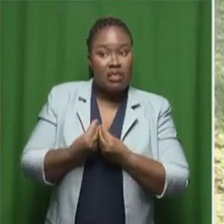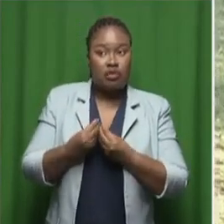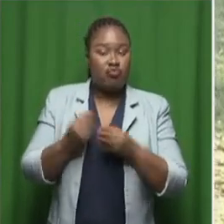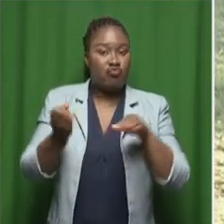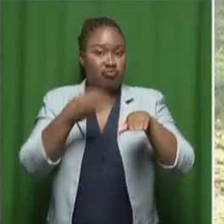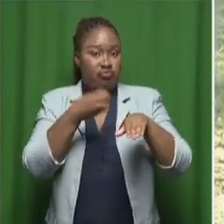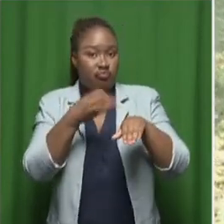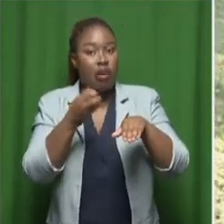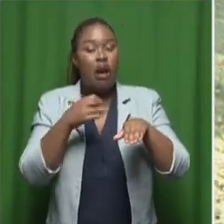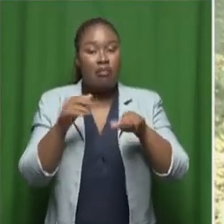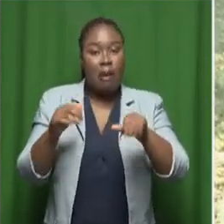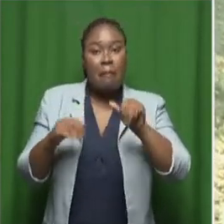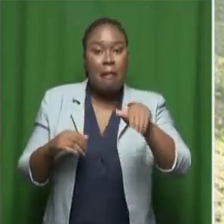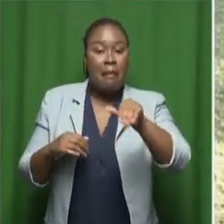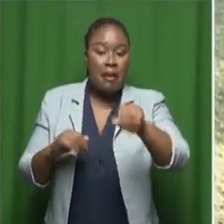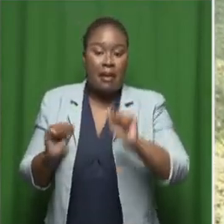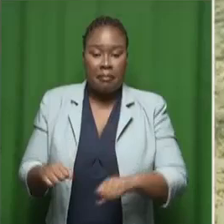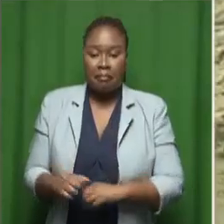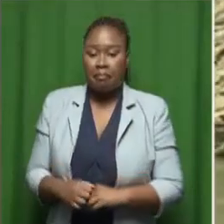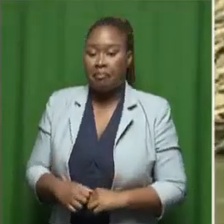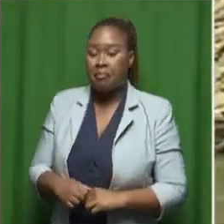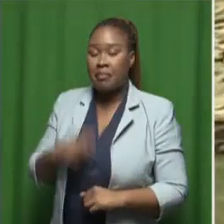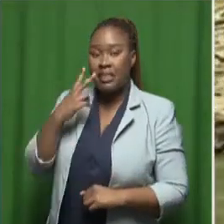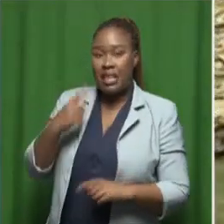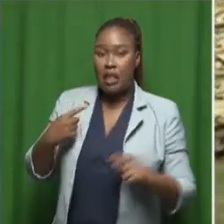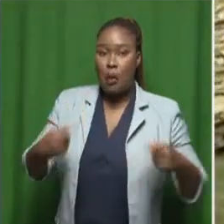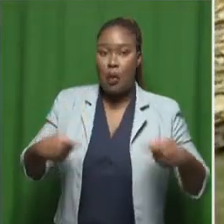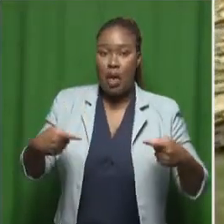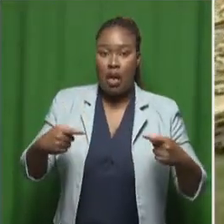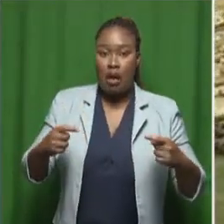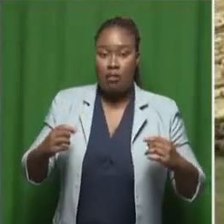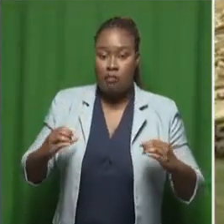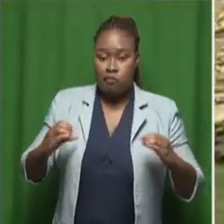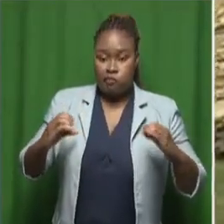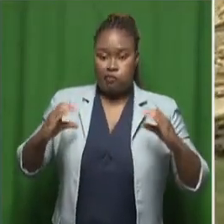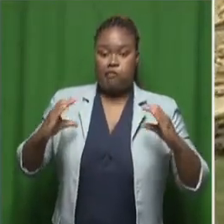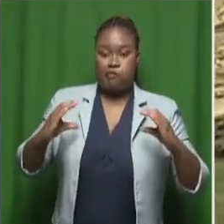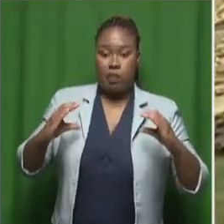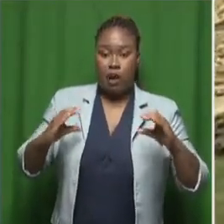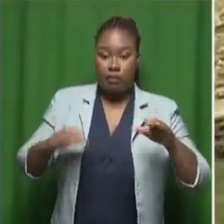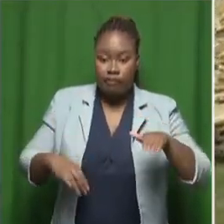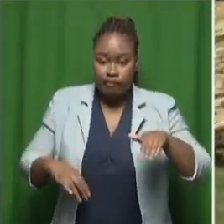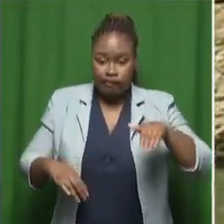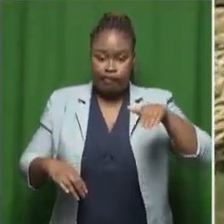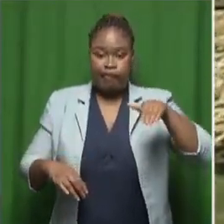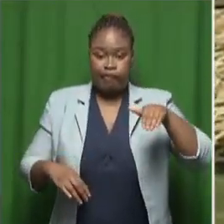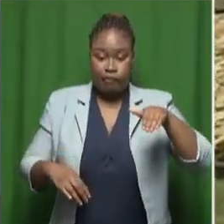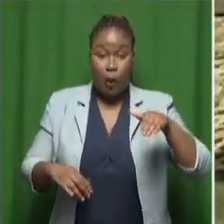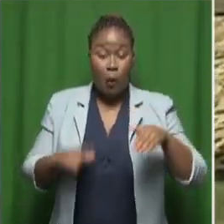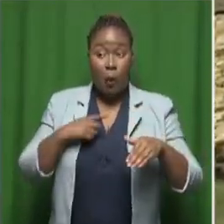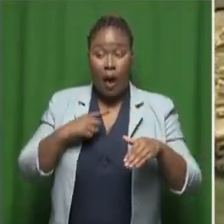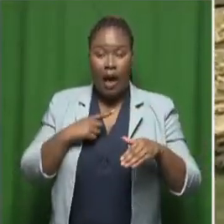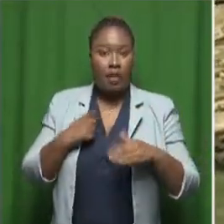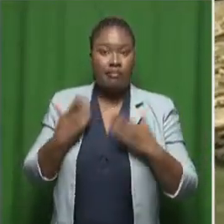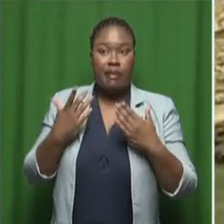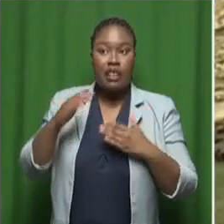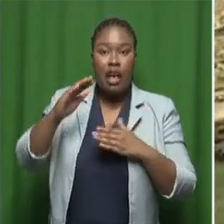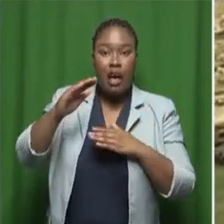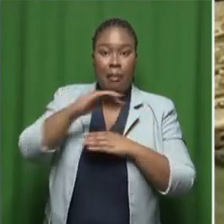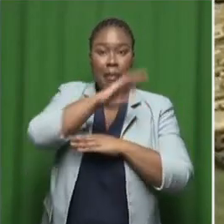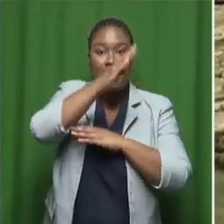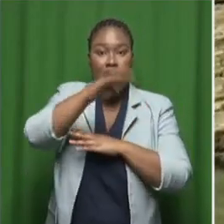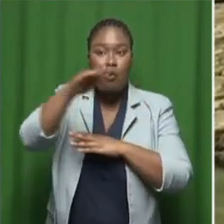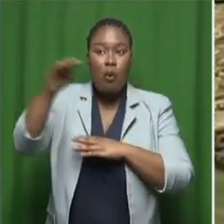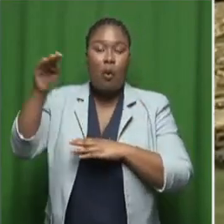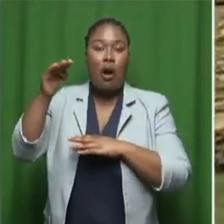as you speak about the suspension, because, I would imagine that would be quite important in terms of the terrain that you expect this